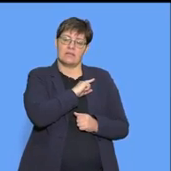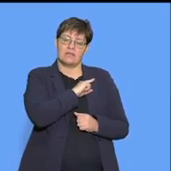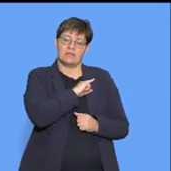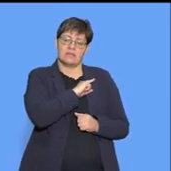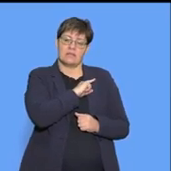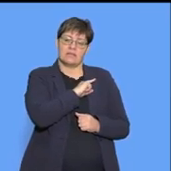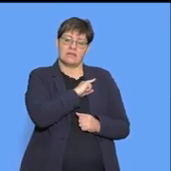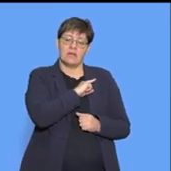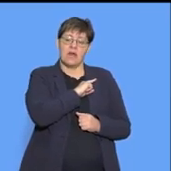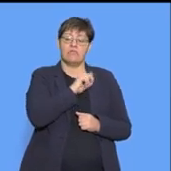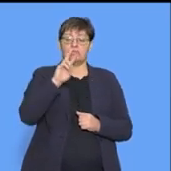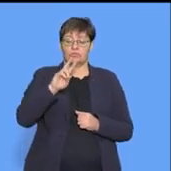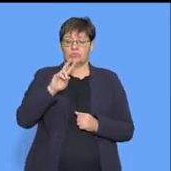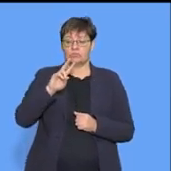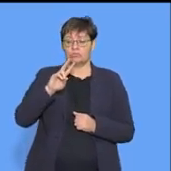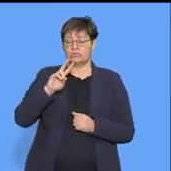2